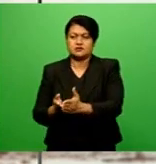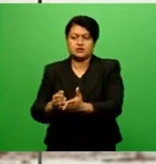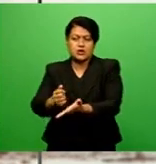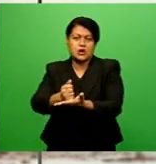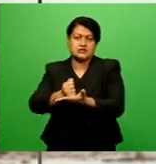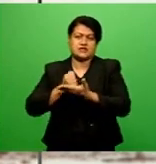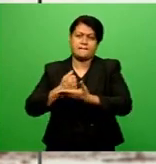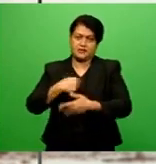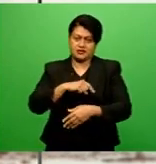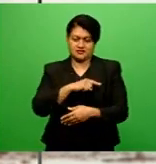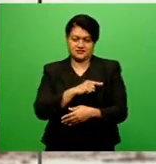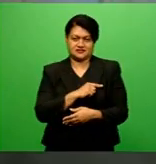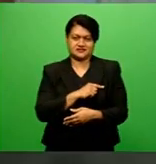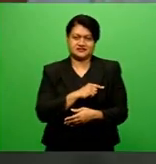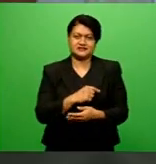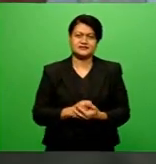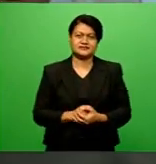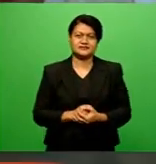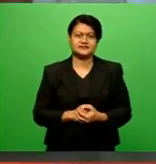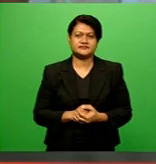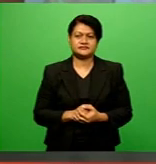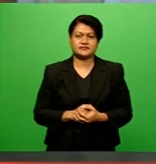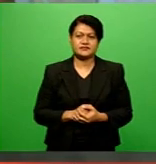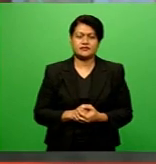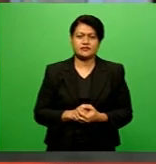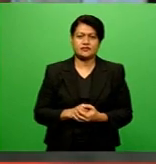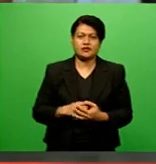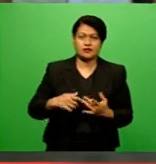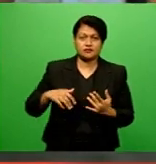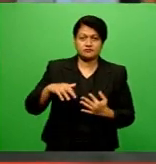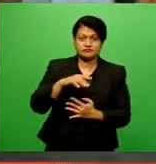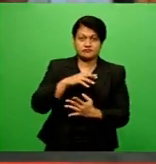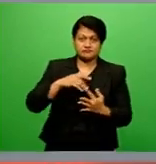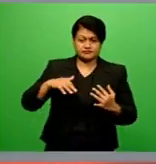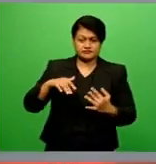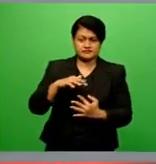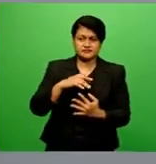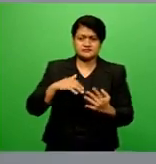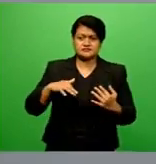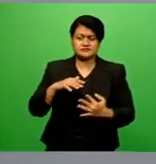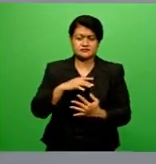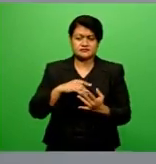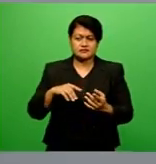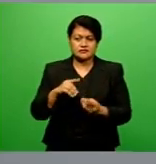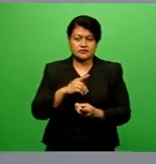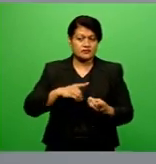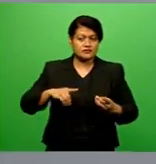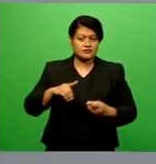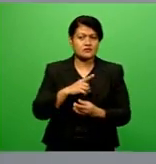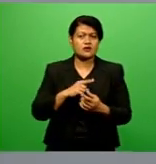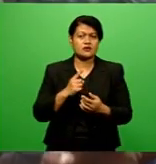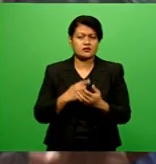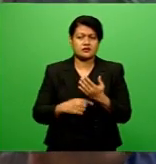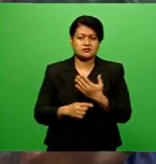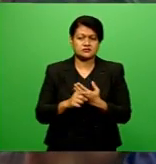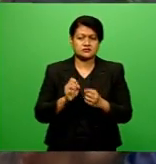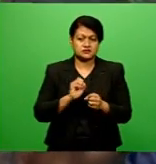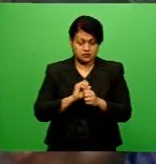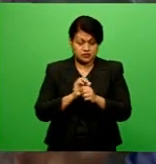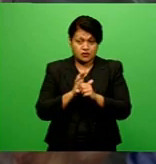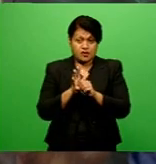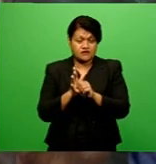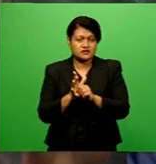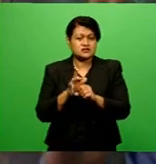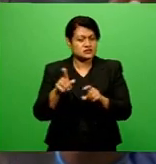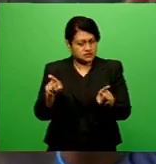Kritika Kumar again. Disaster relief efforts will be undertaken in line with COVID-safe measures. They will still go through the